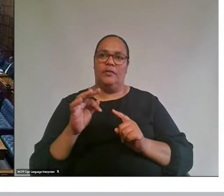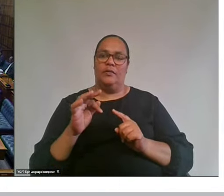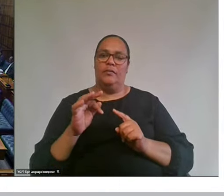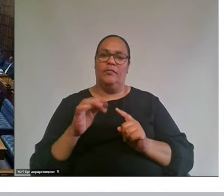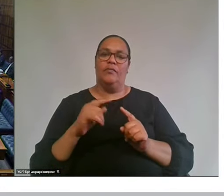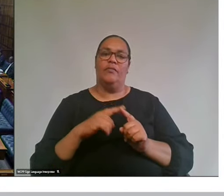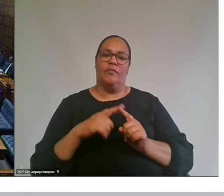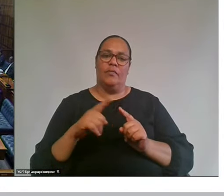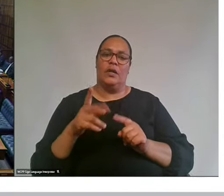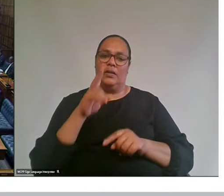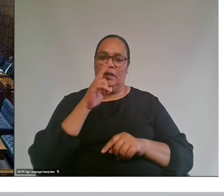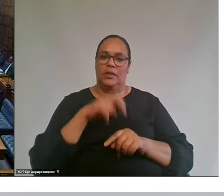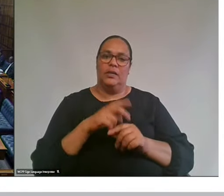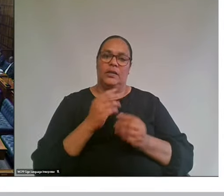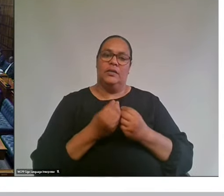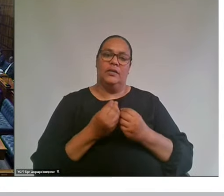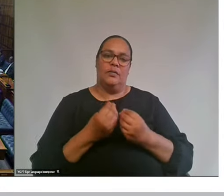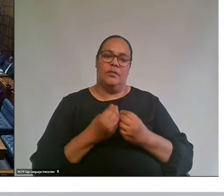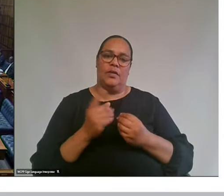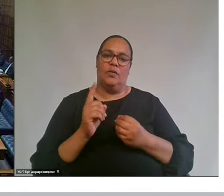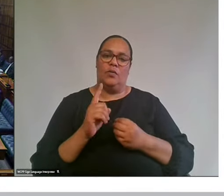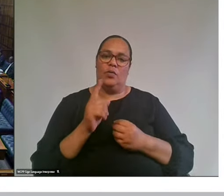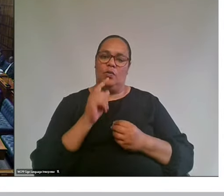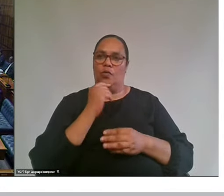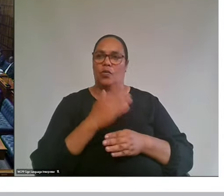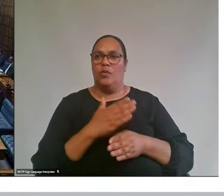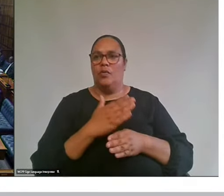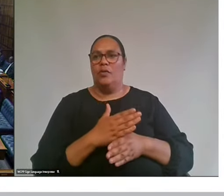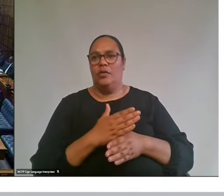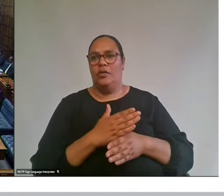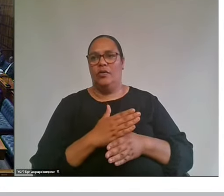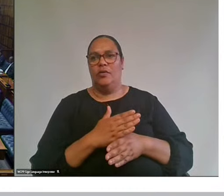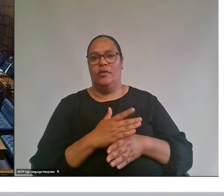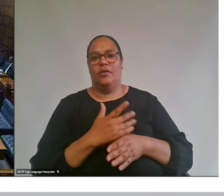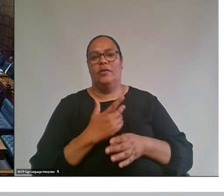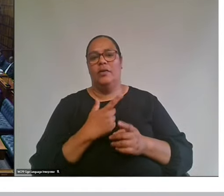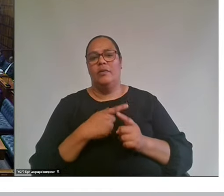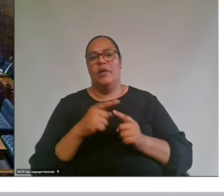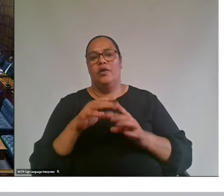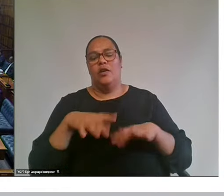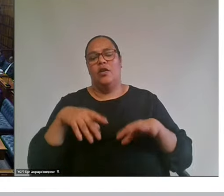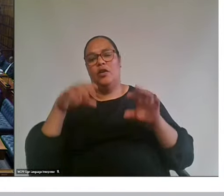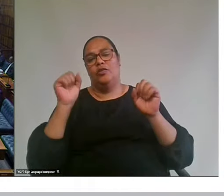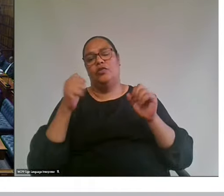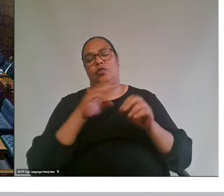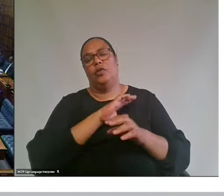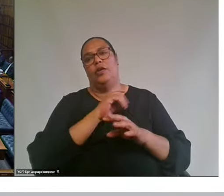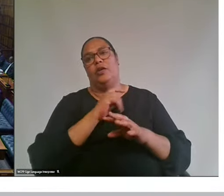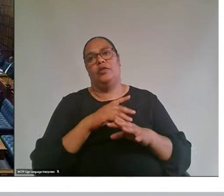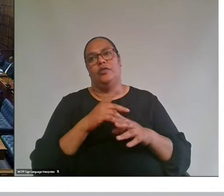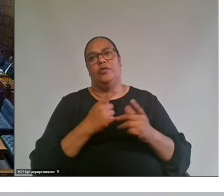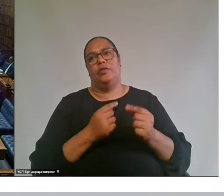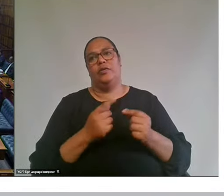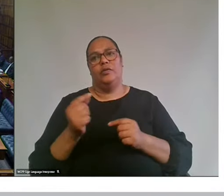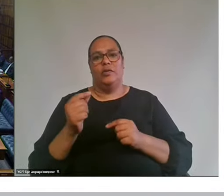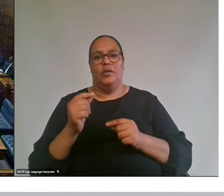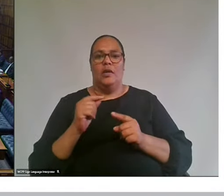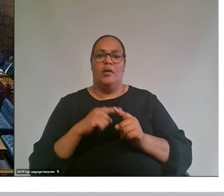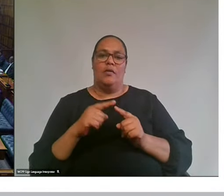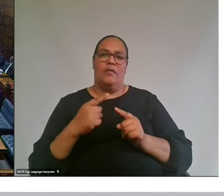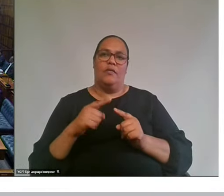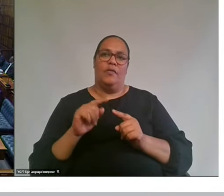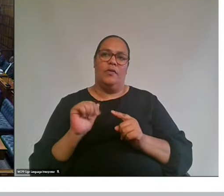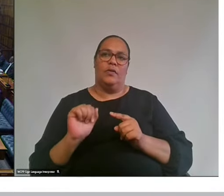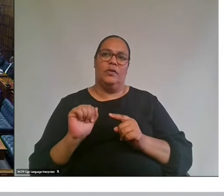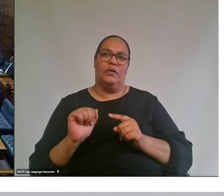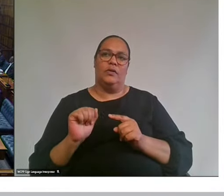isn't necessarily something that will work to aay um load shedding or energy constraints um but more for private